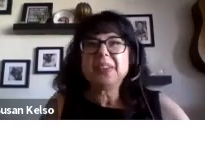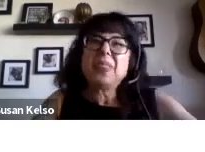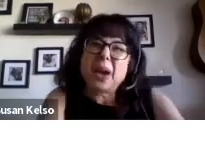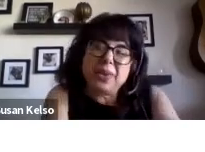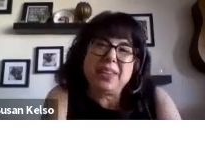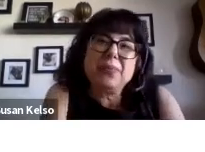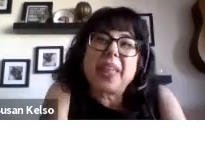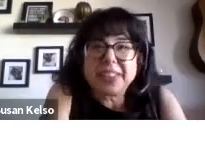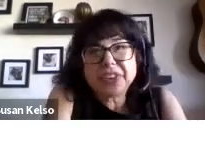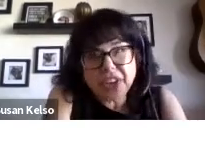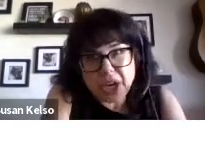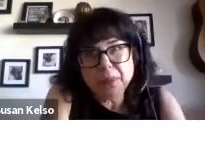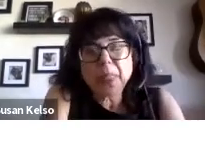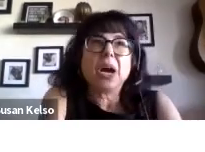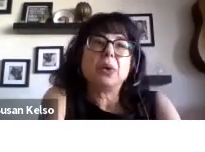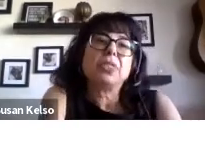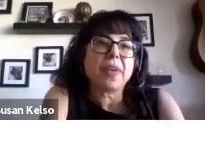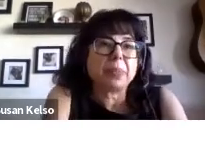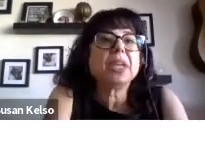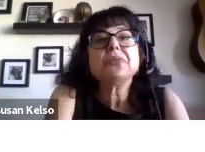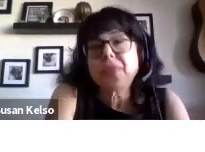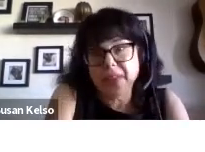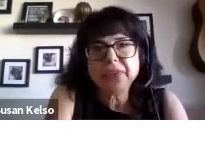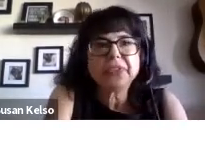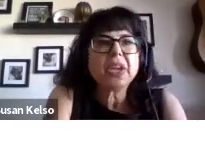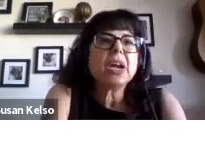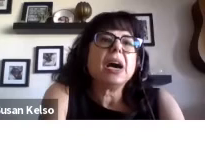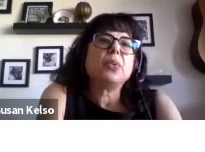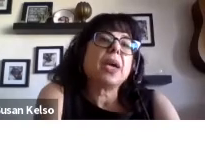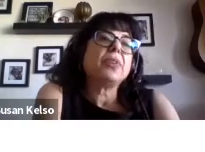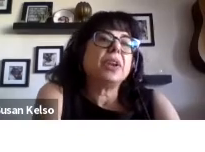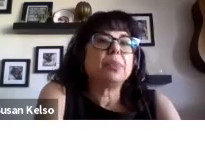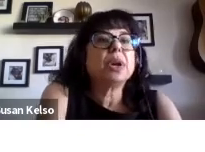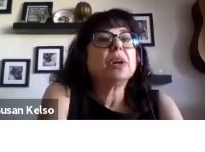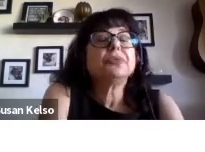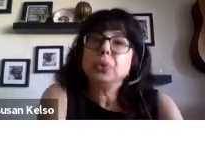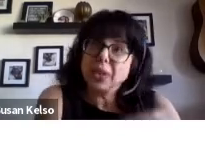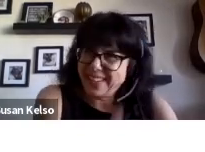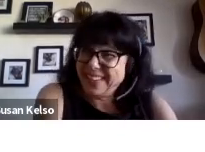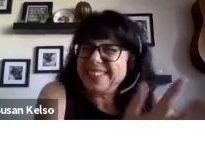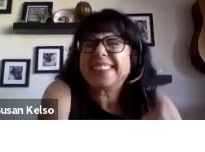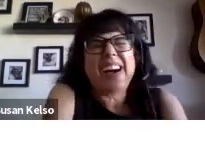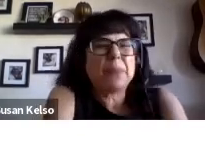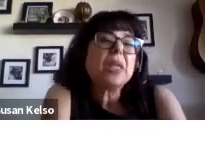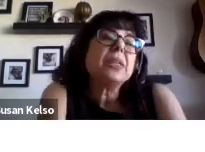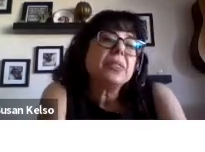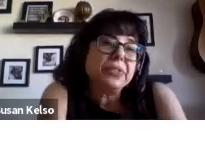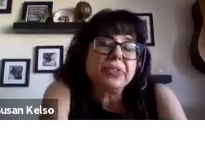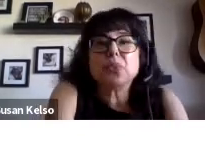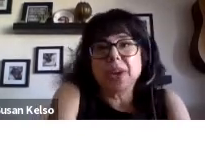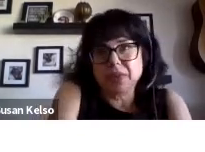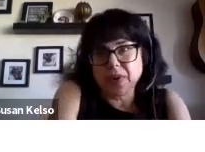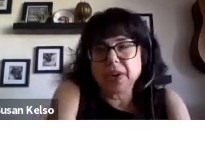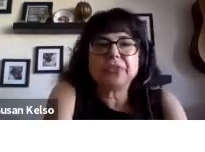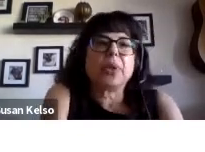resources that we like to share with family and friends. We have a number of toolkits. This